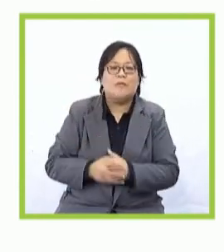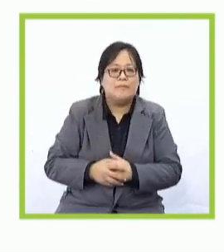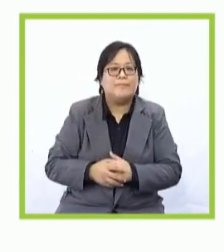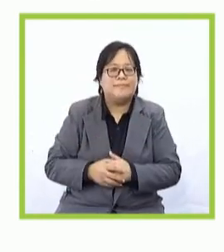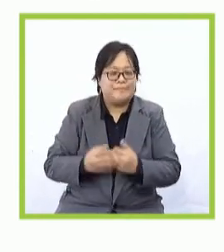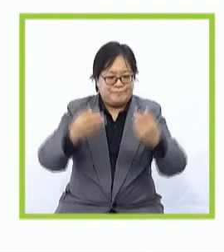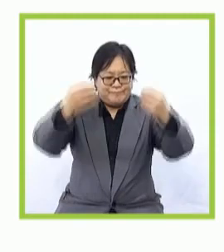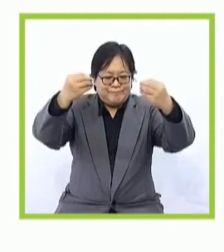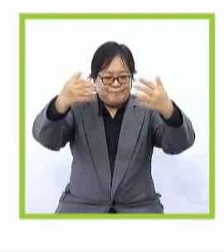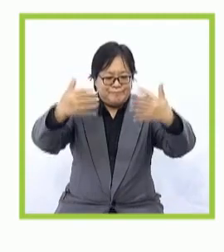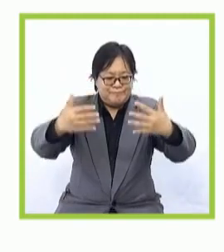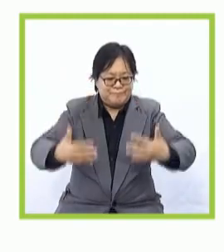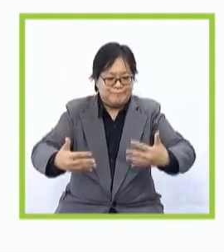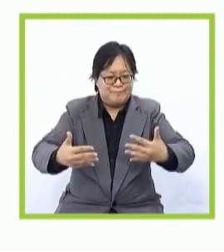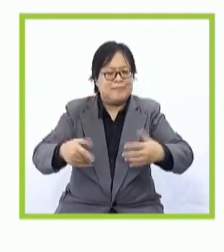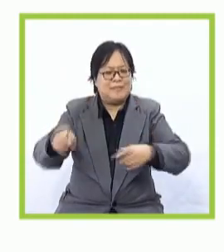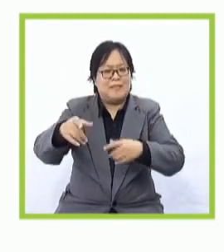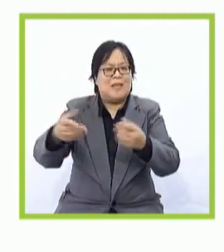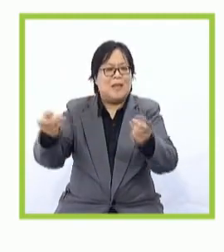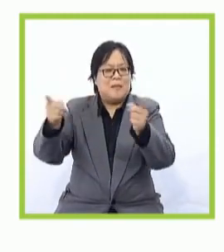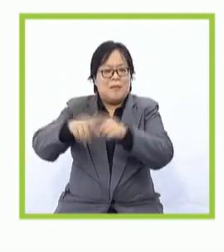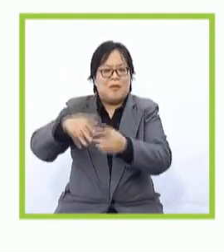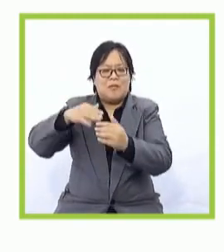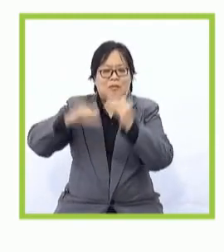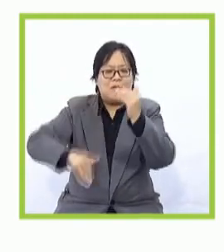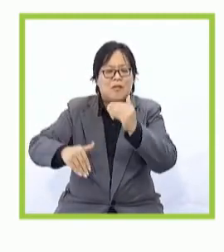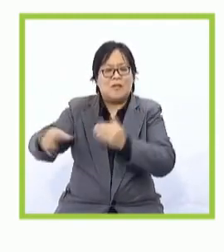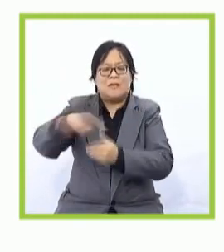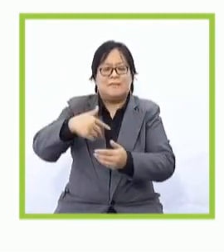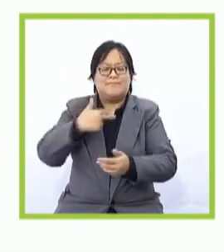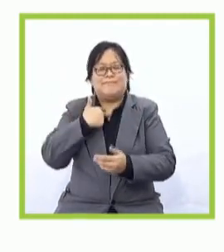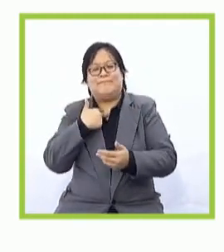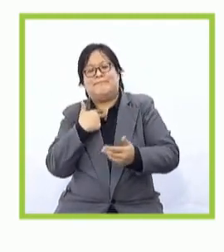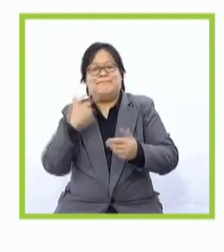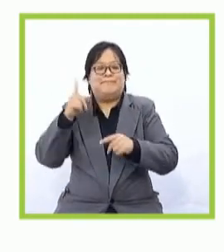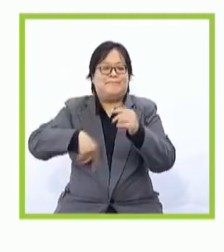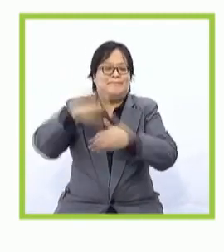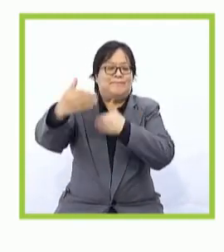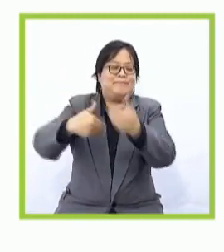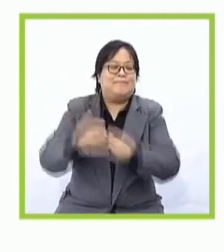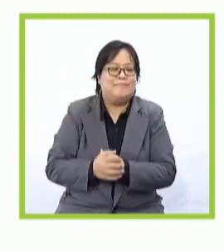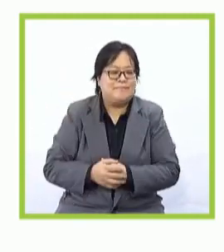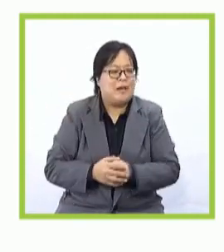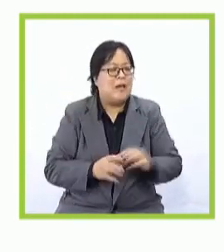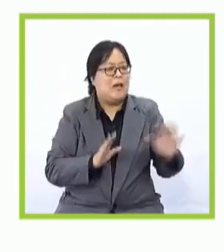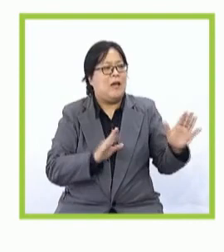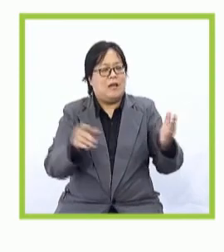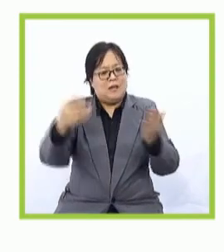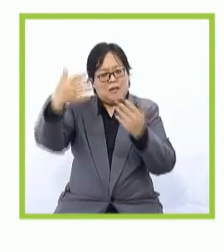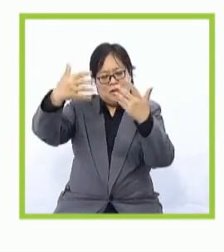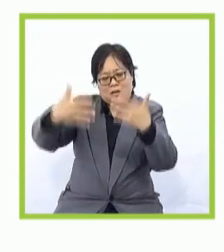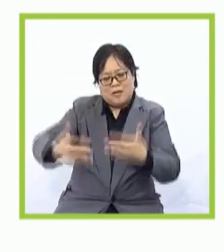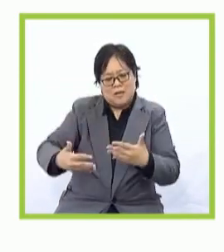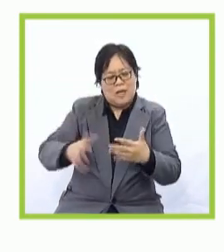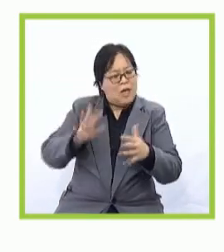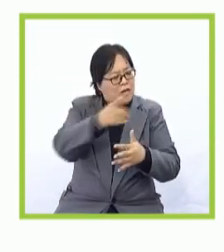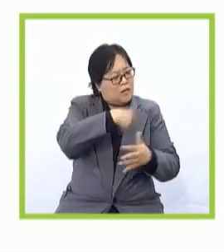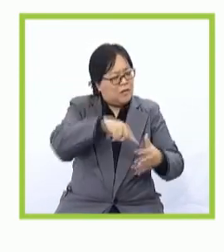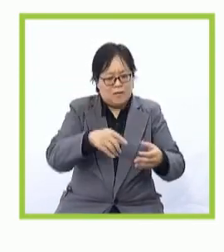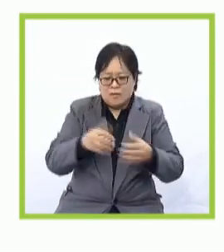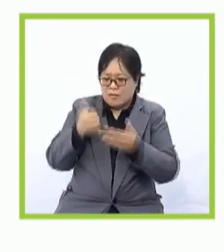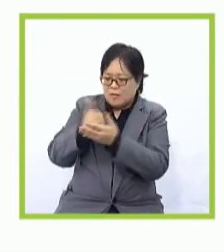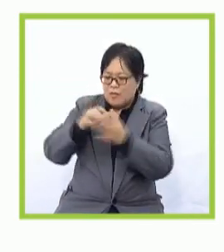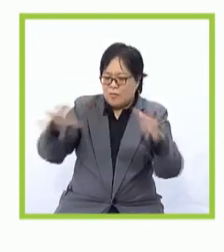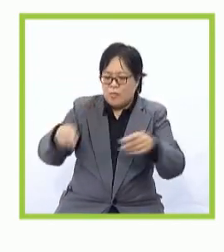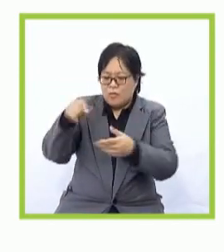they feel holds them back? And then you say to them, what can we do about that together? And then